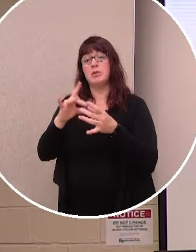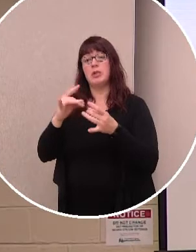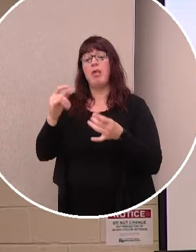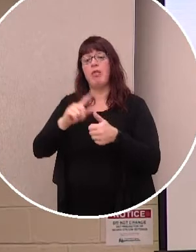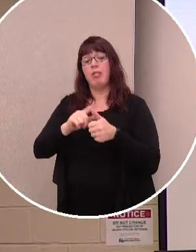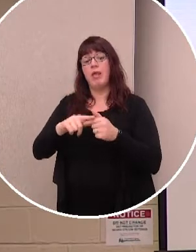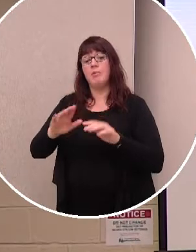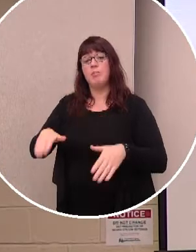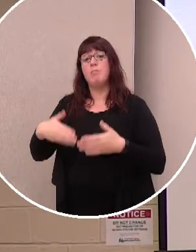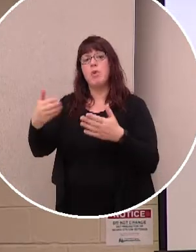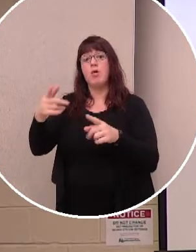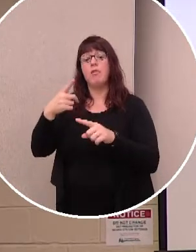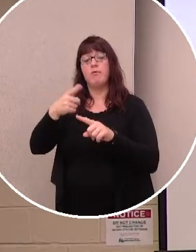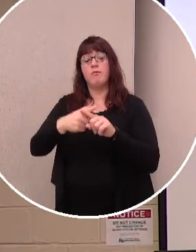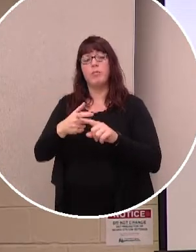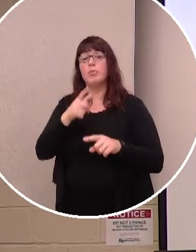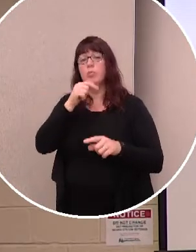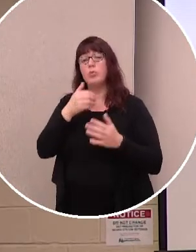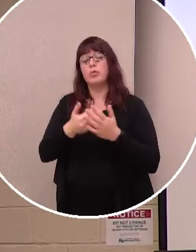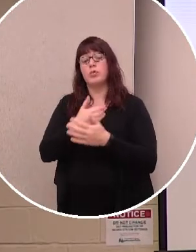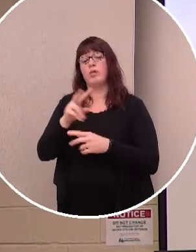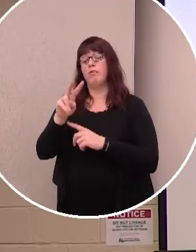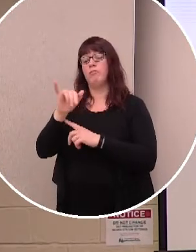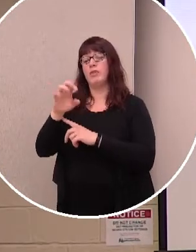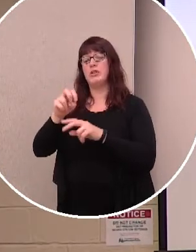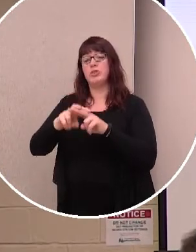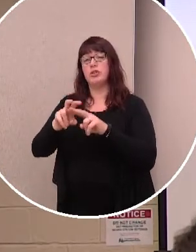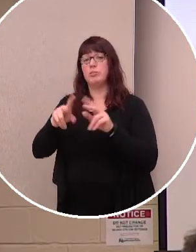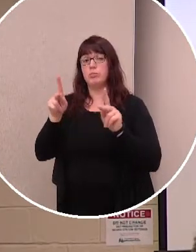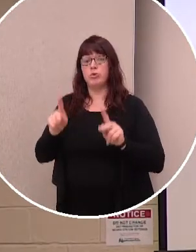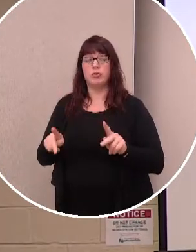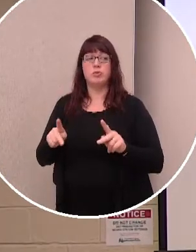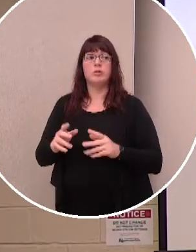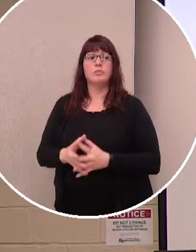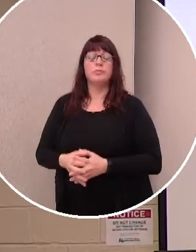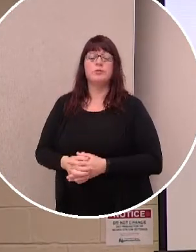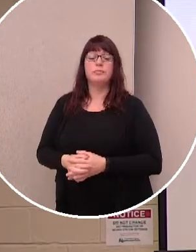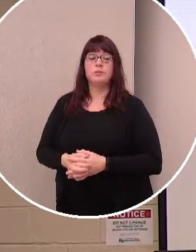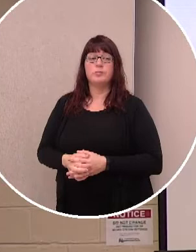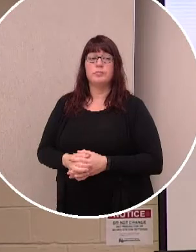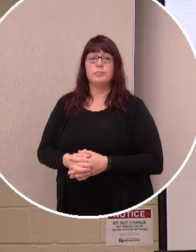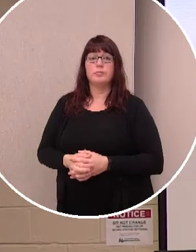new vice chair is going to promote to the board or move to the board.